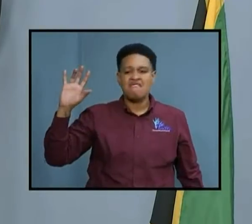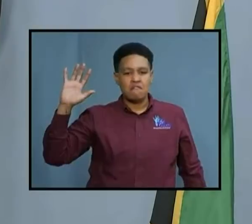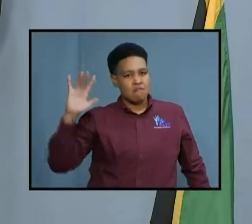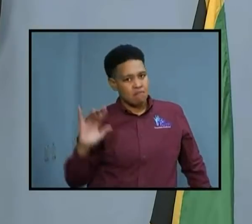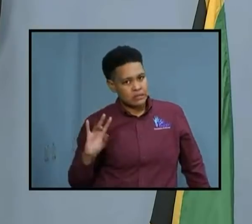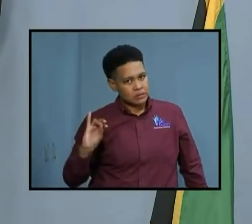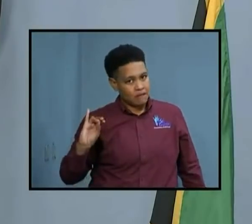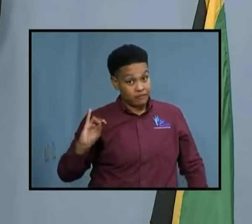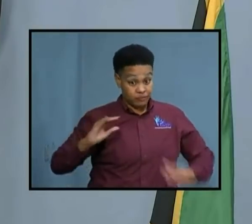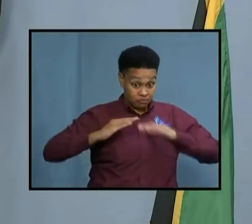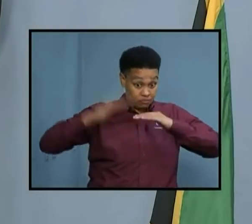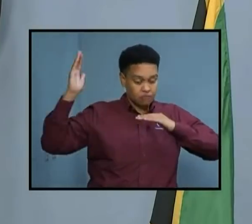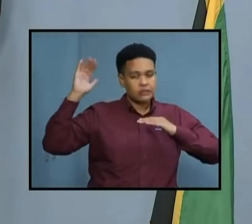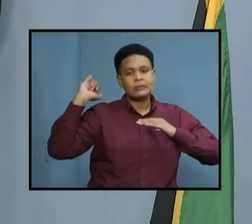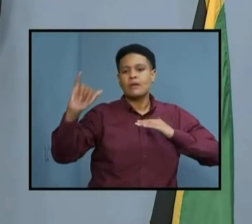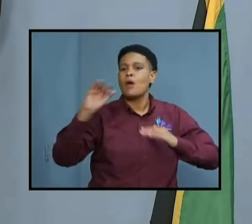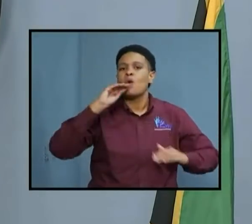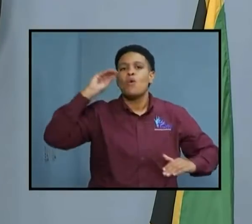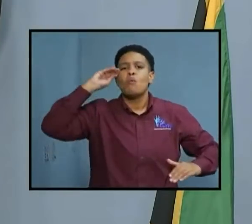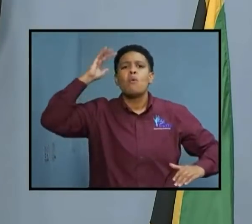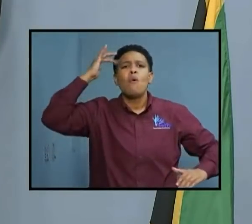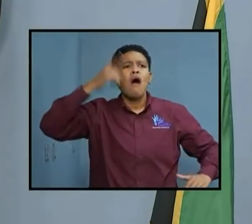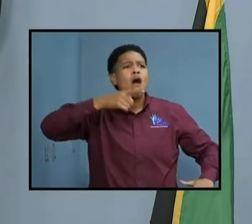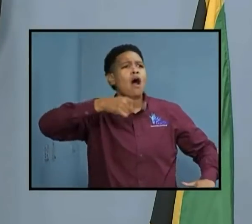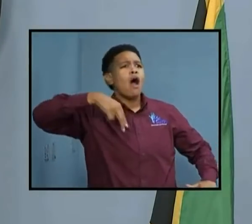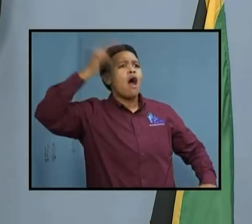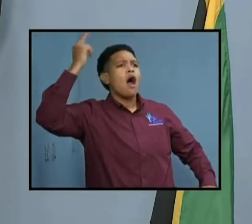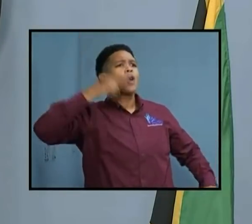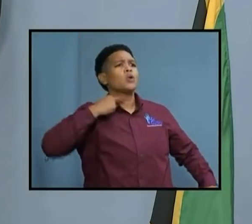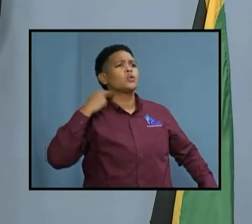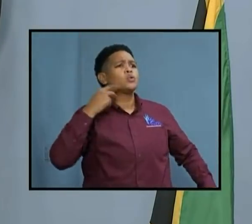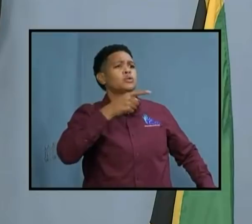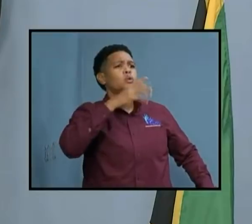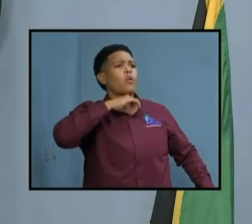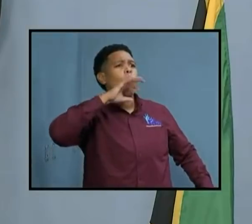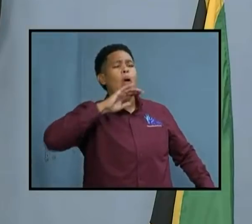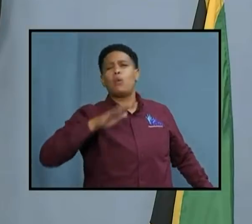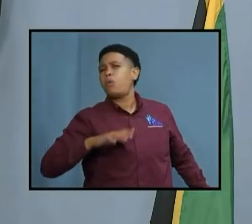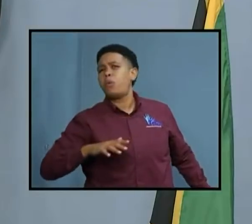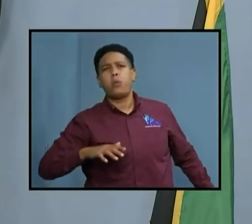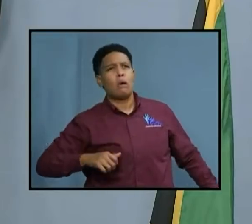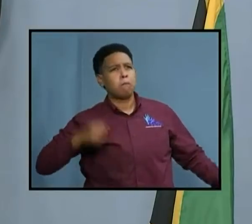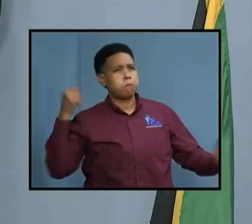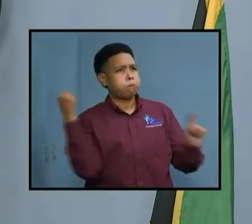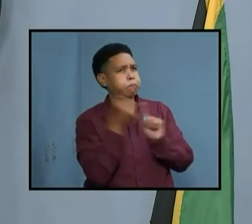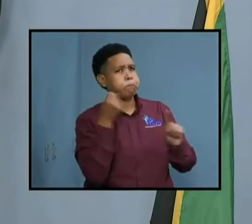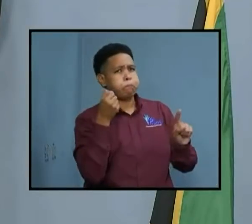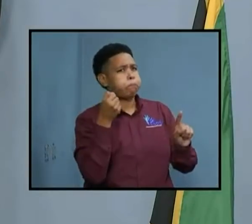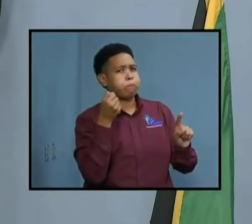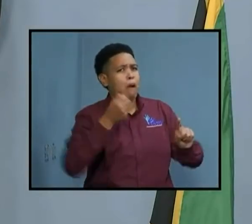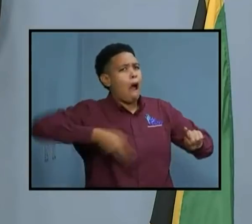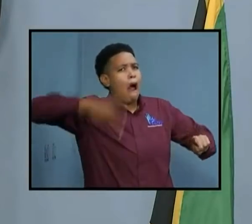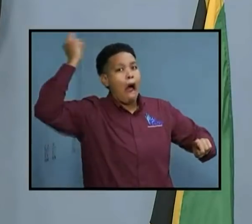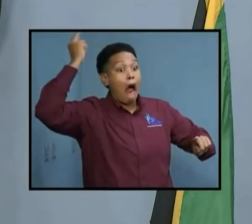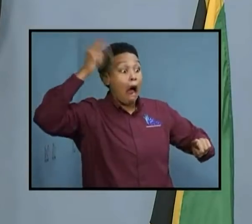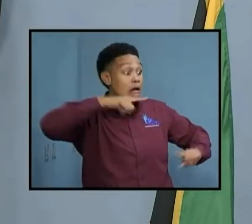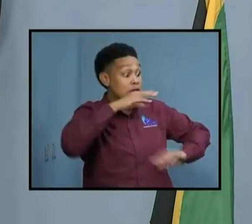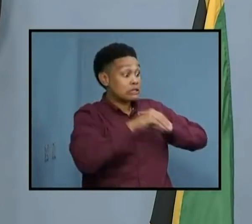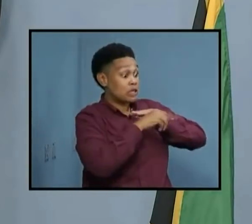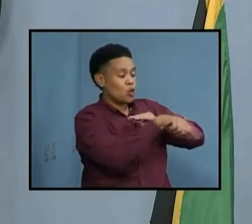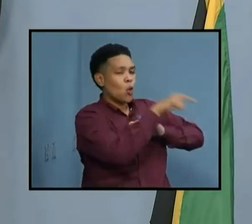70, given the high vulnerability of persons in this age group, particularly for those with